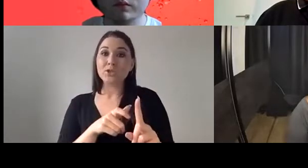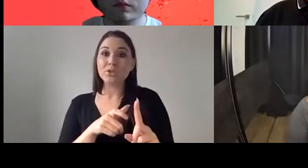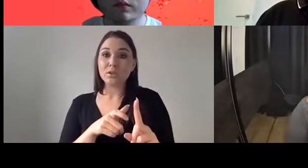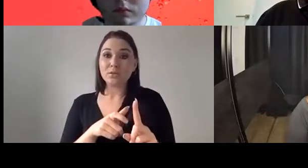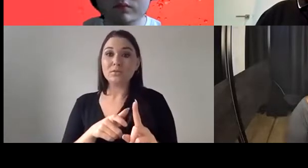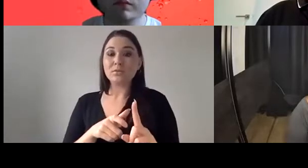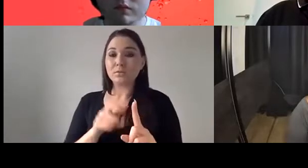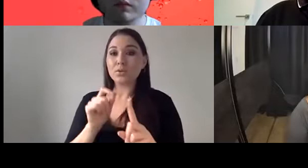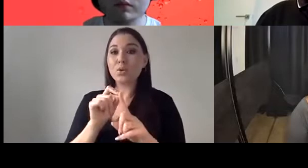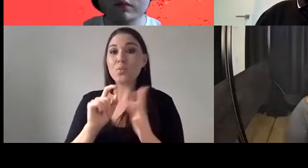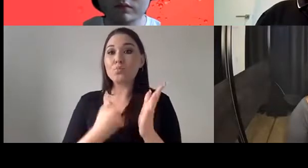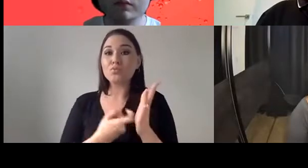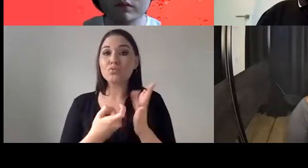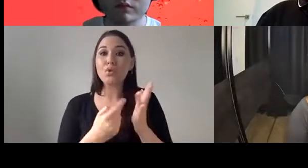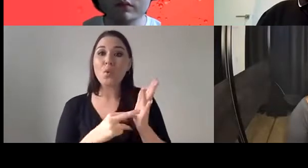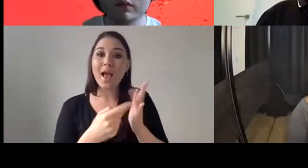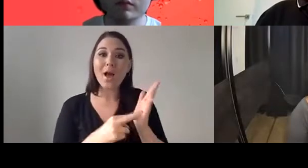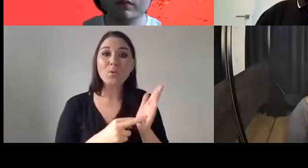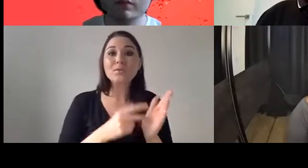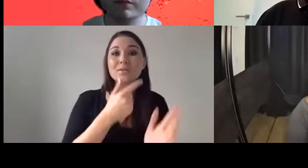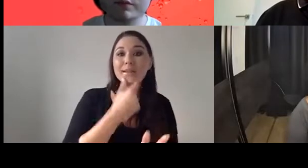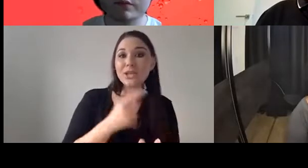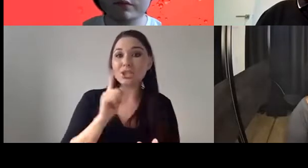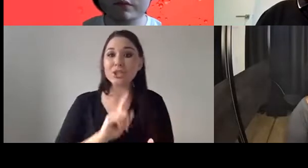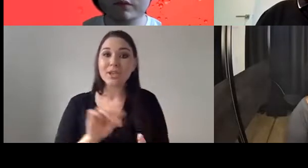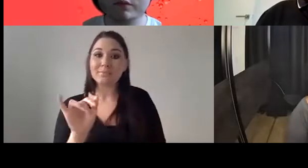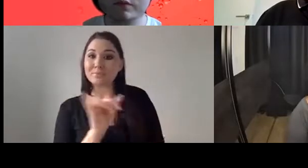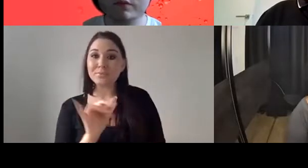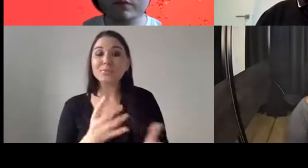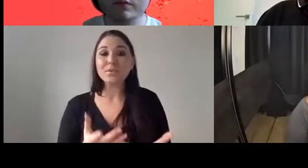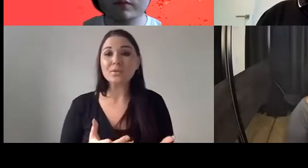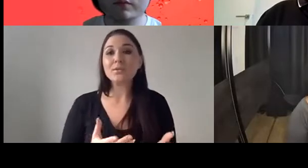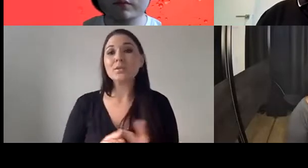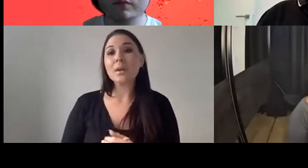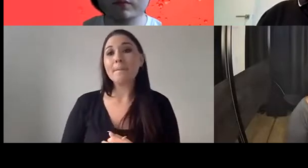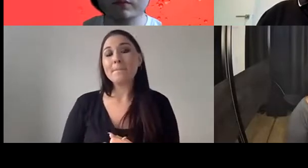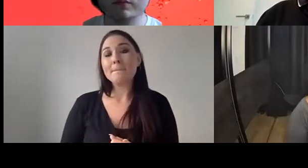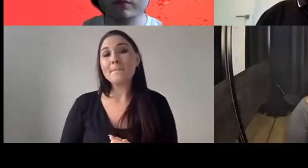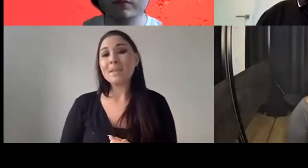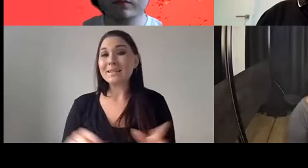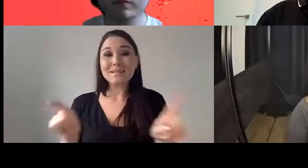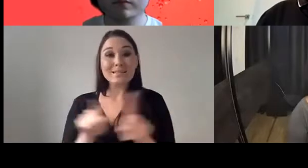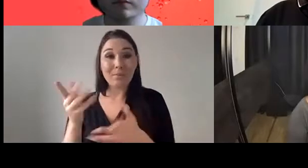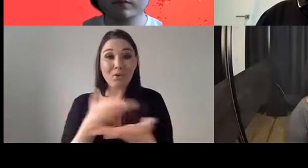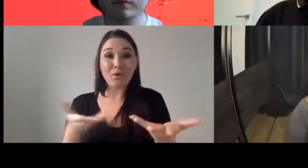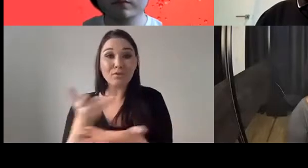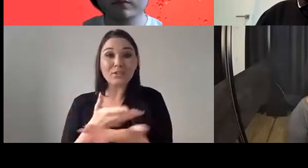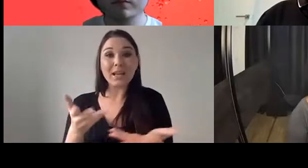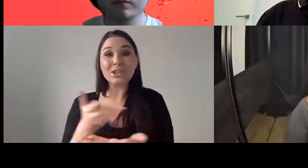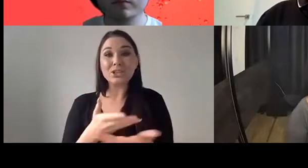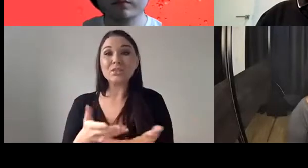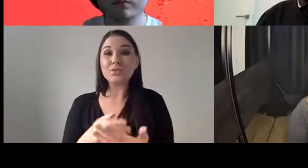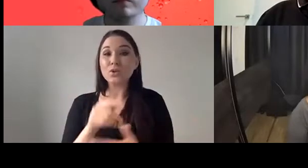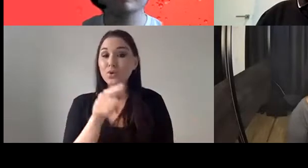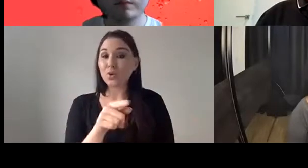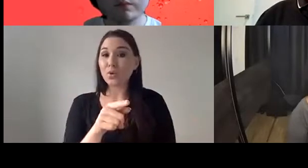pronouns, So it's a similar conversation with everybody. You were mentioning about differently